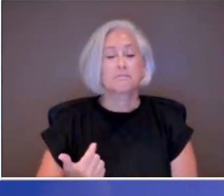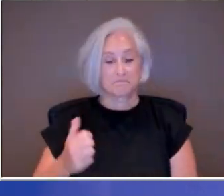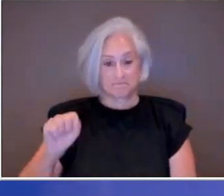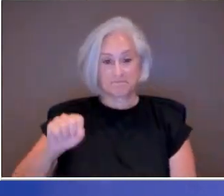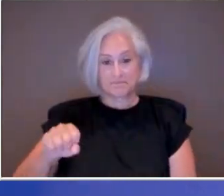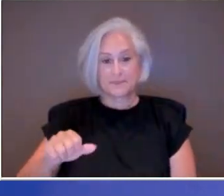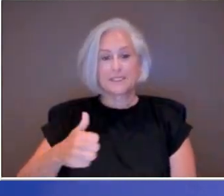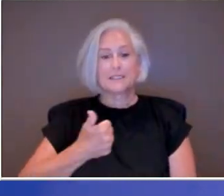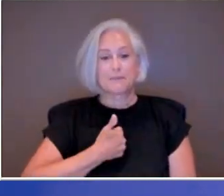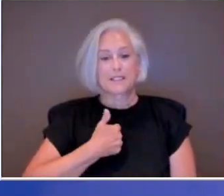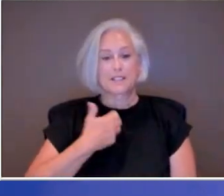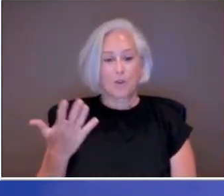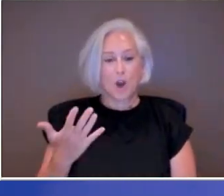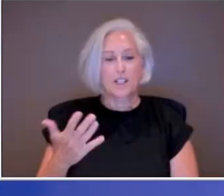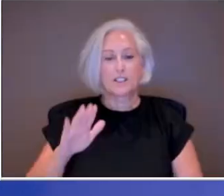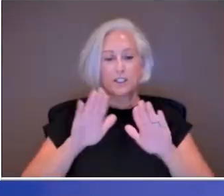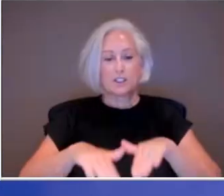welfare law.